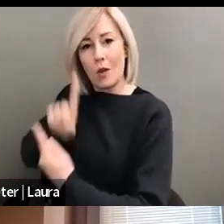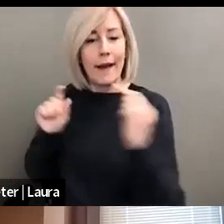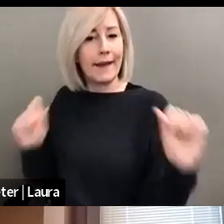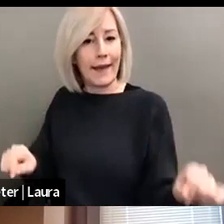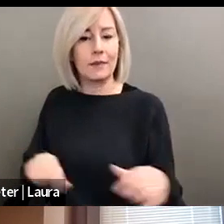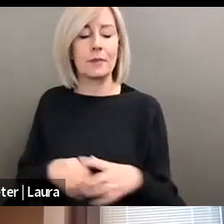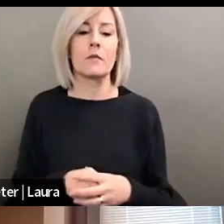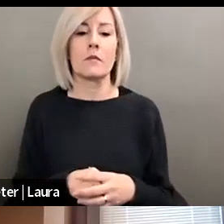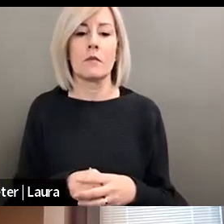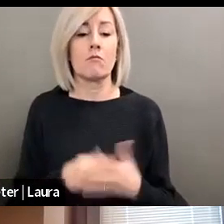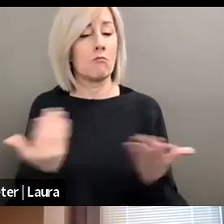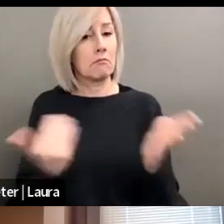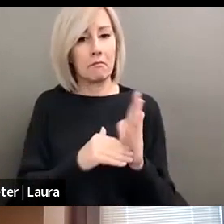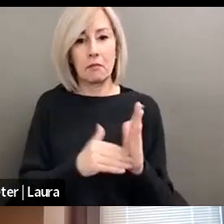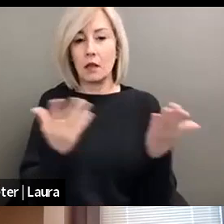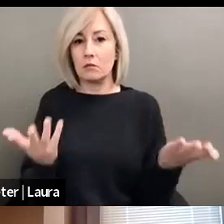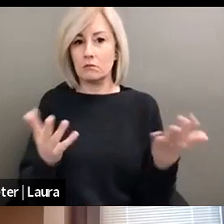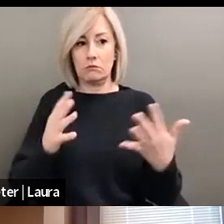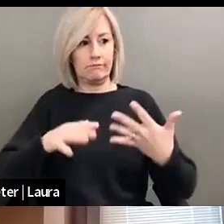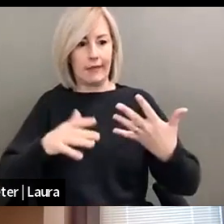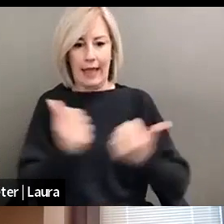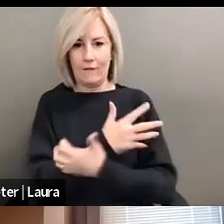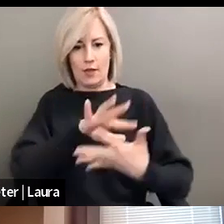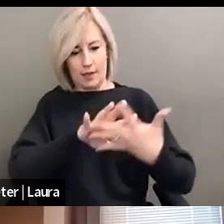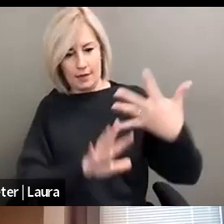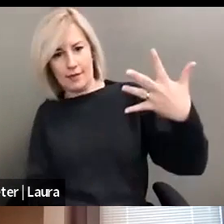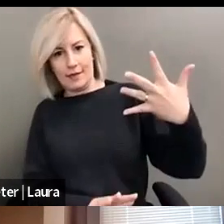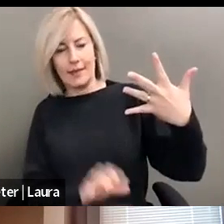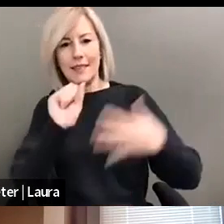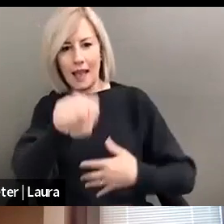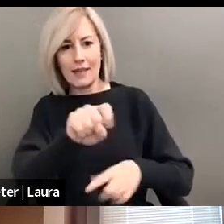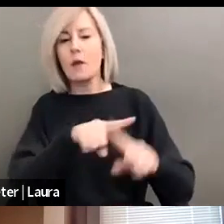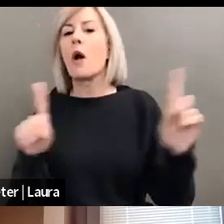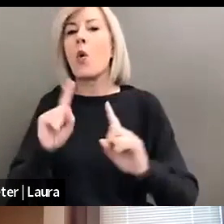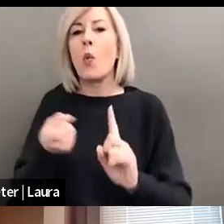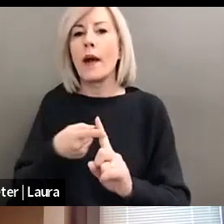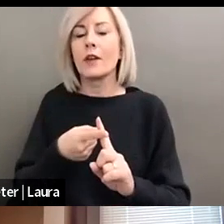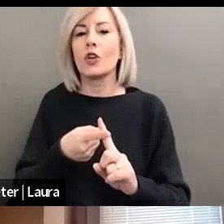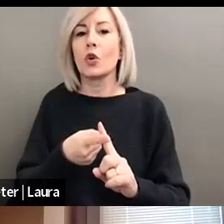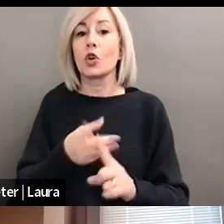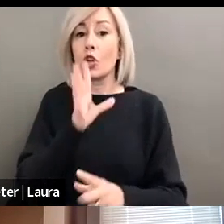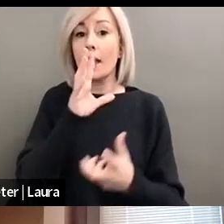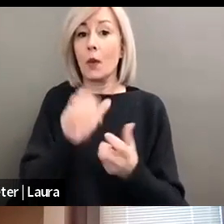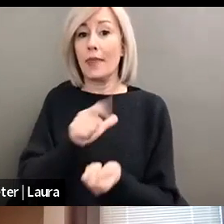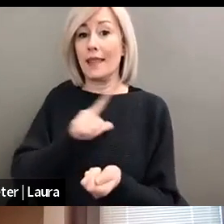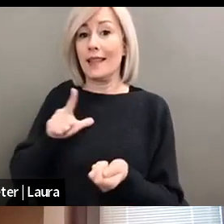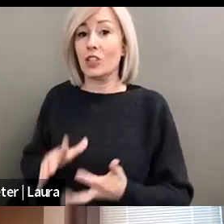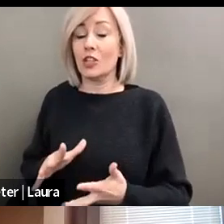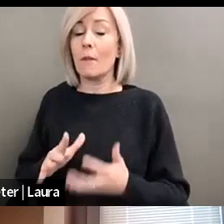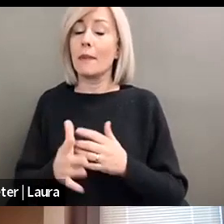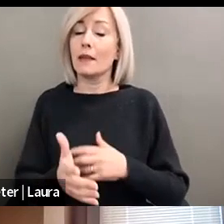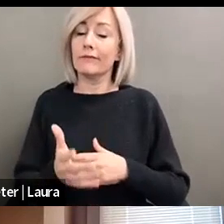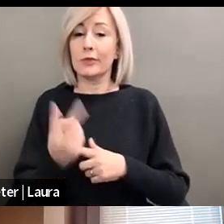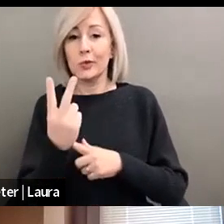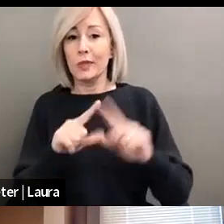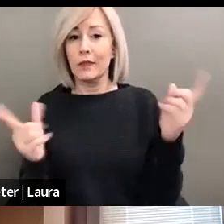I'd say, again, it's all of the above. But when you're addressing a legislator, it may be 2 different things. It may be that